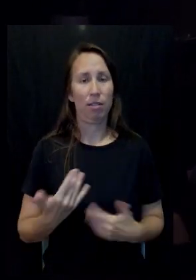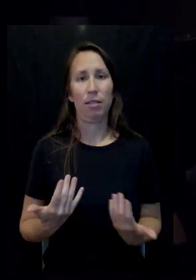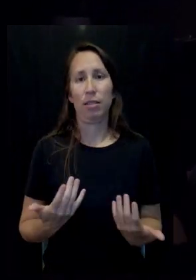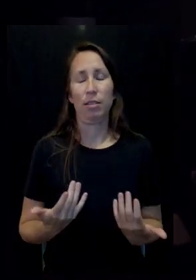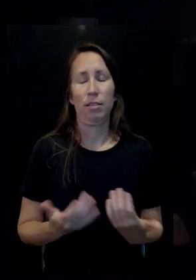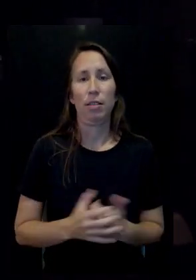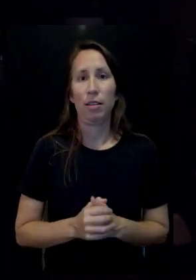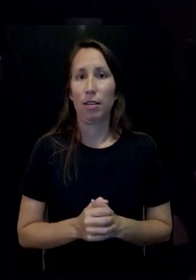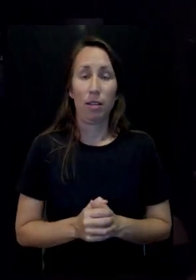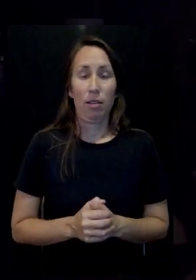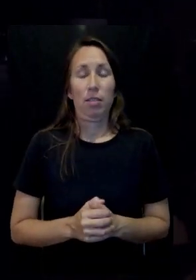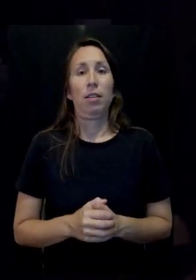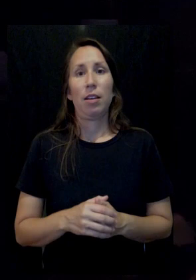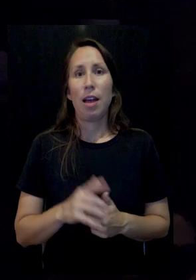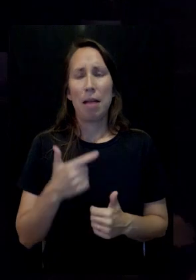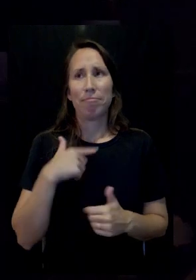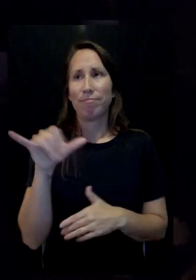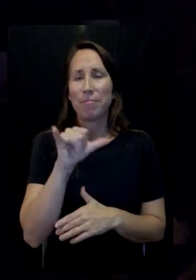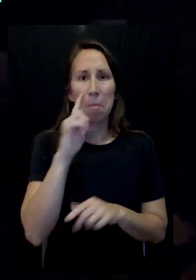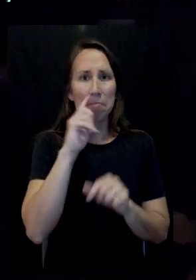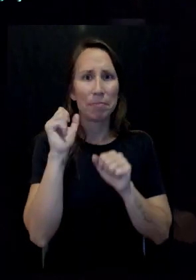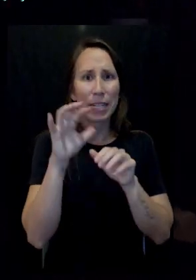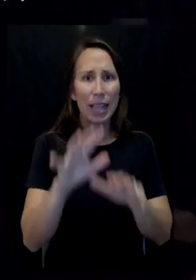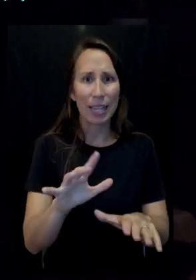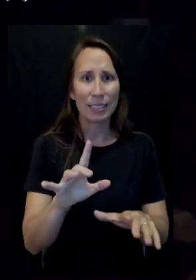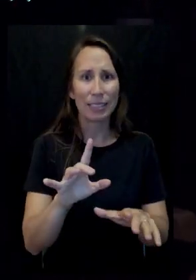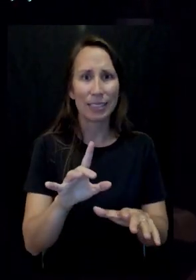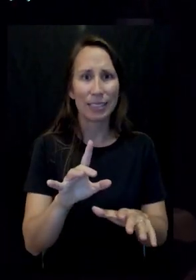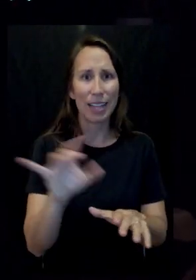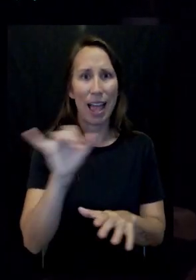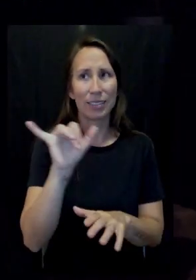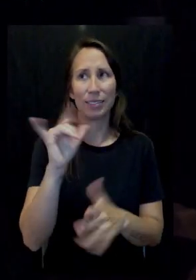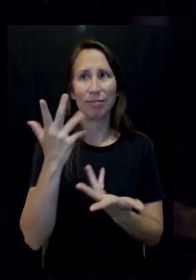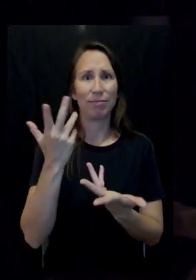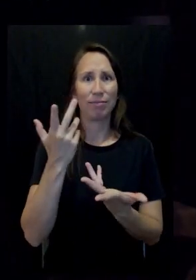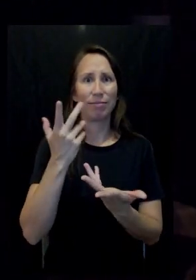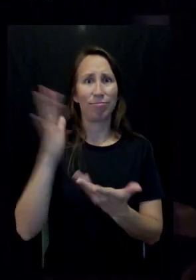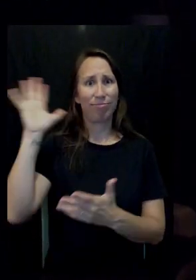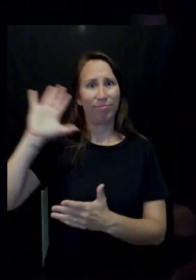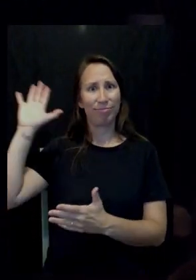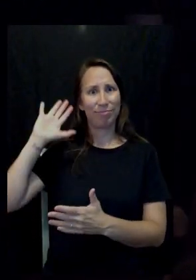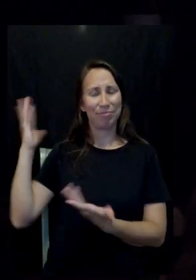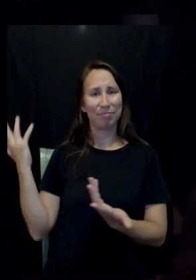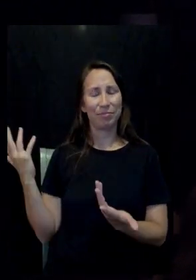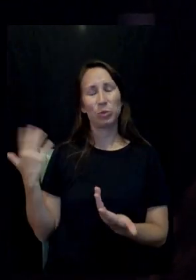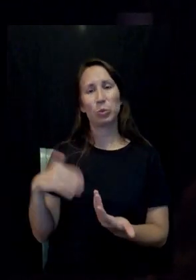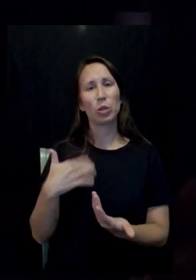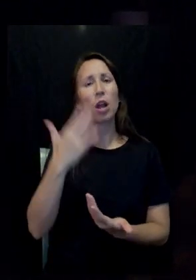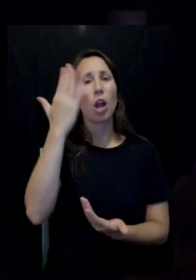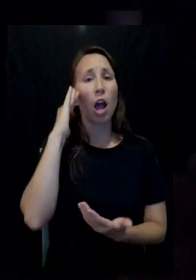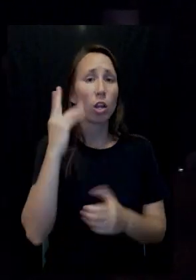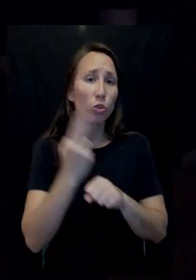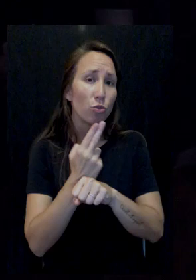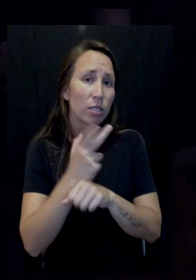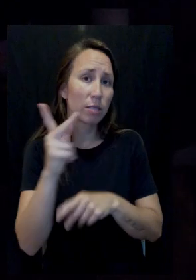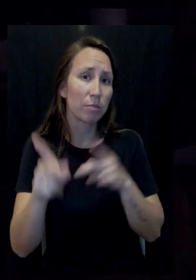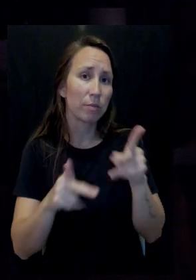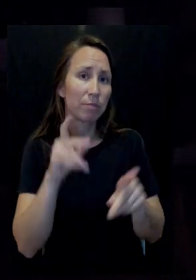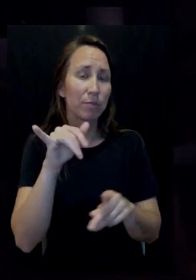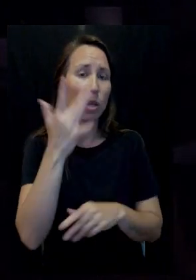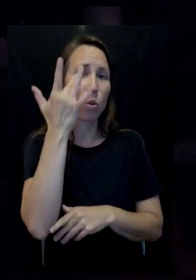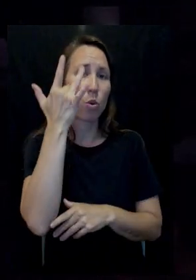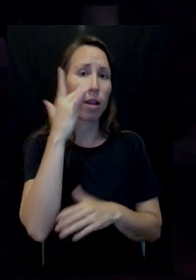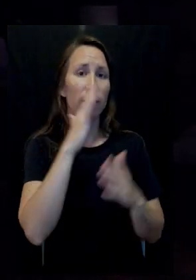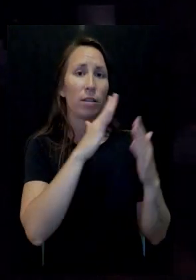man, it's just like, I'm just as blessed today as I was then. Yeah. Amen. See, God uses people, and this is